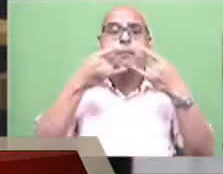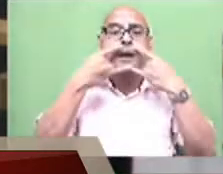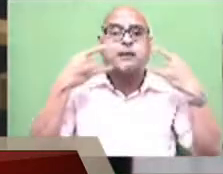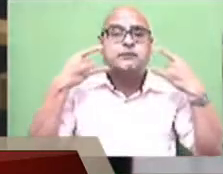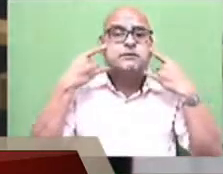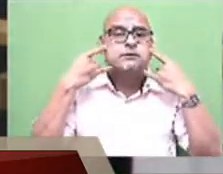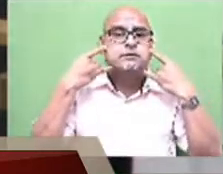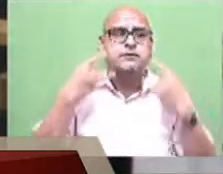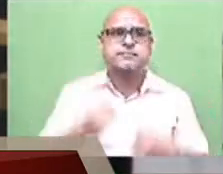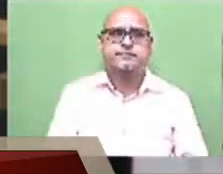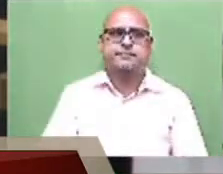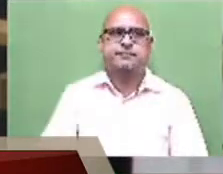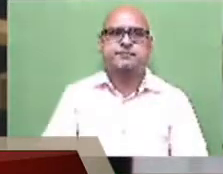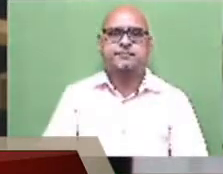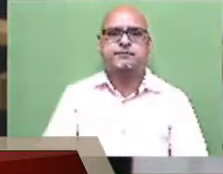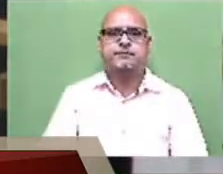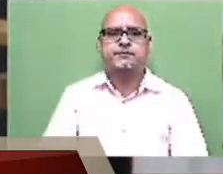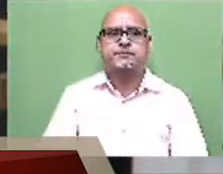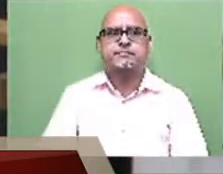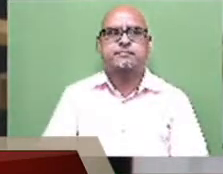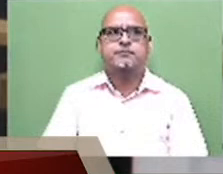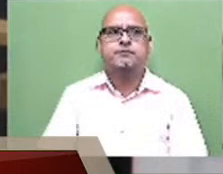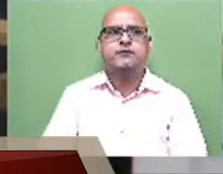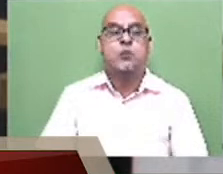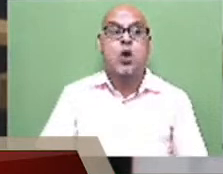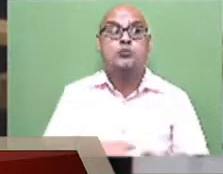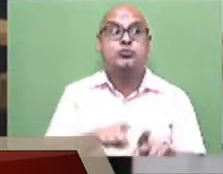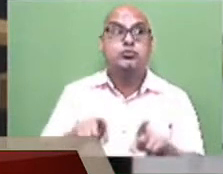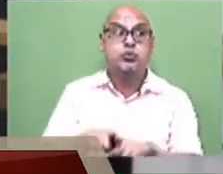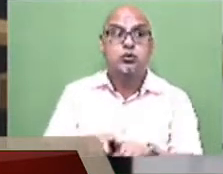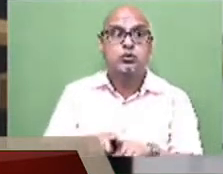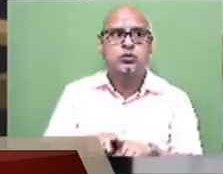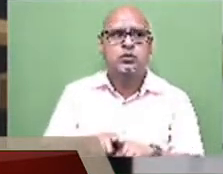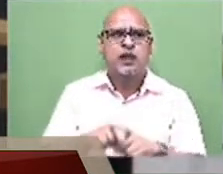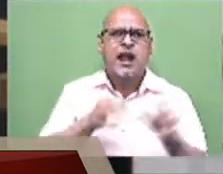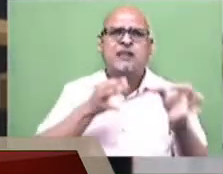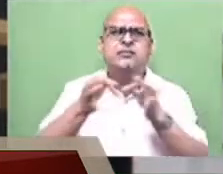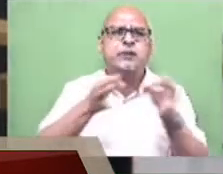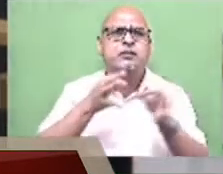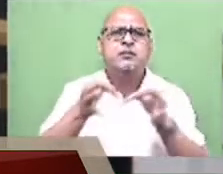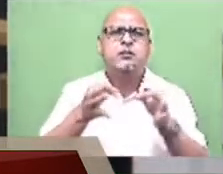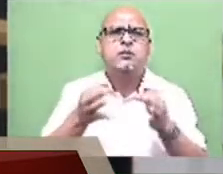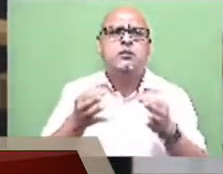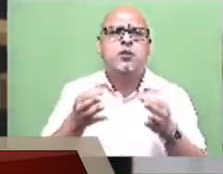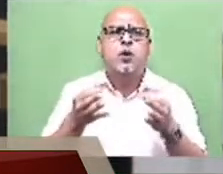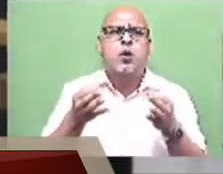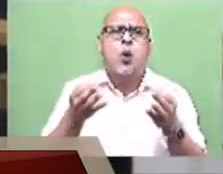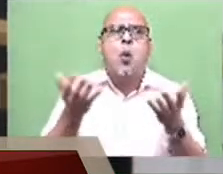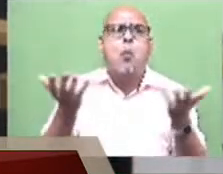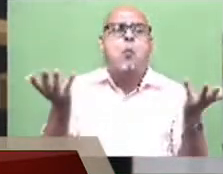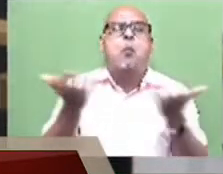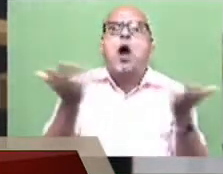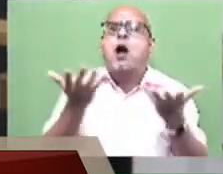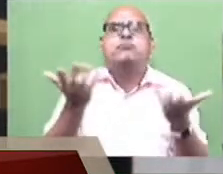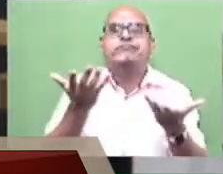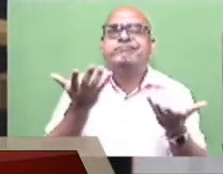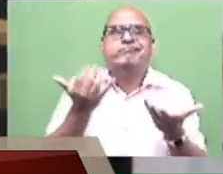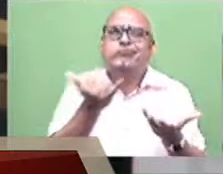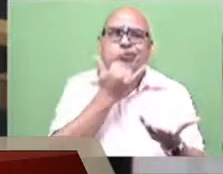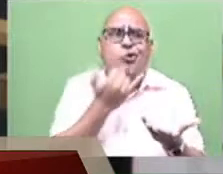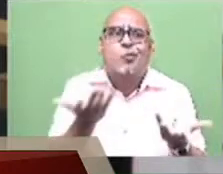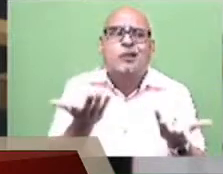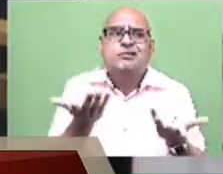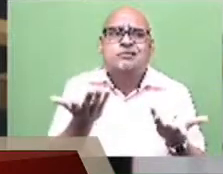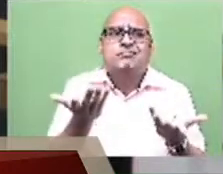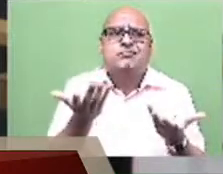offenses created under the regulation. And 3, Madam President, whether or not the judiciary, the courts, are in a state to